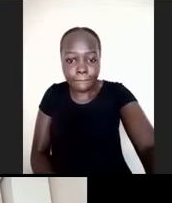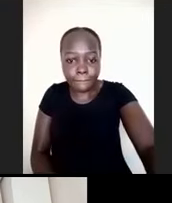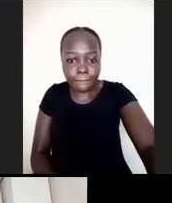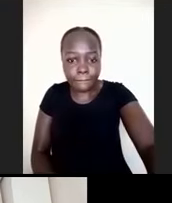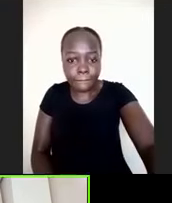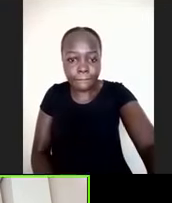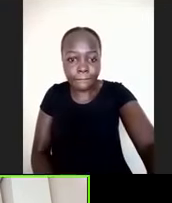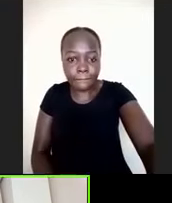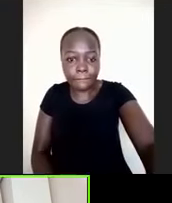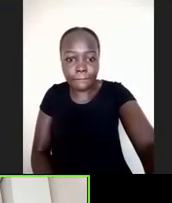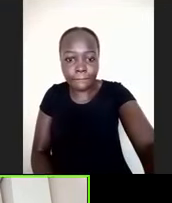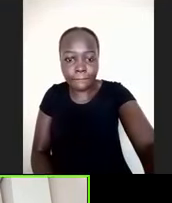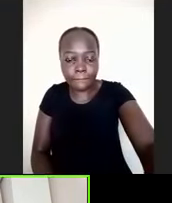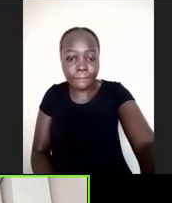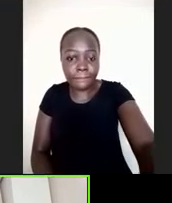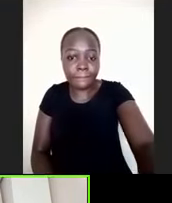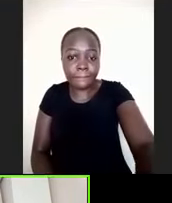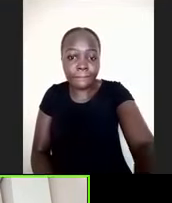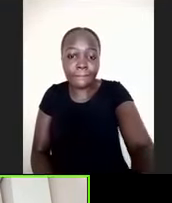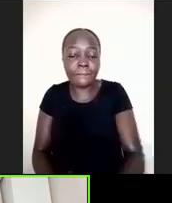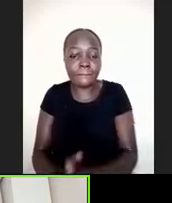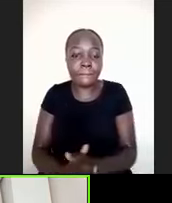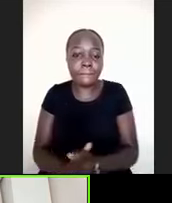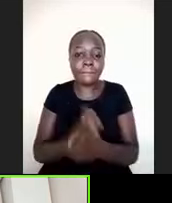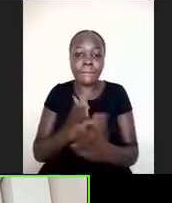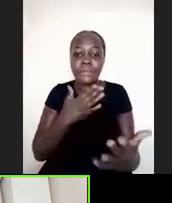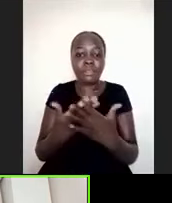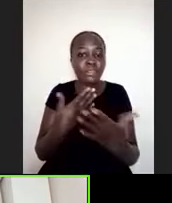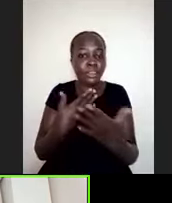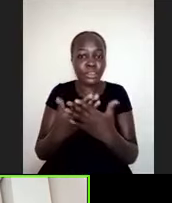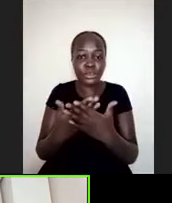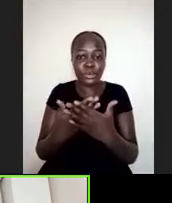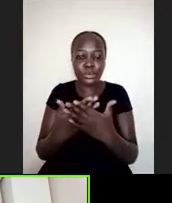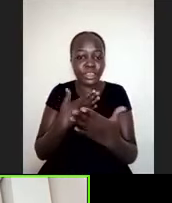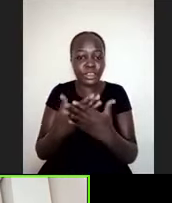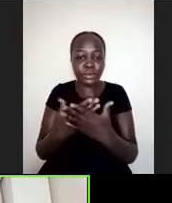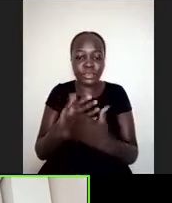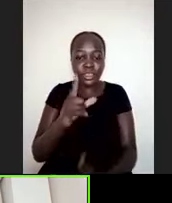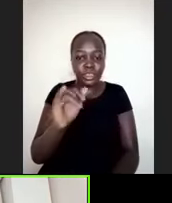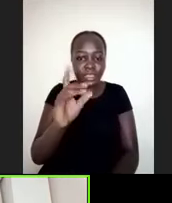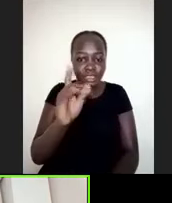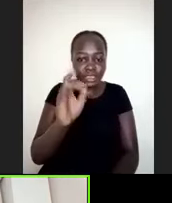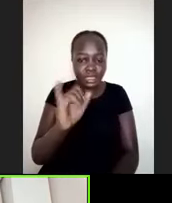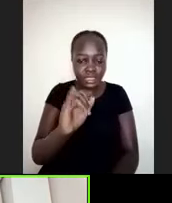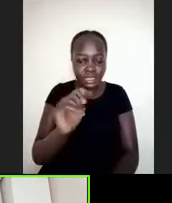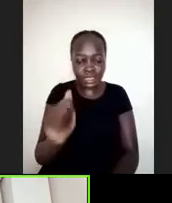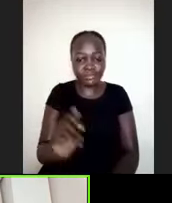Pauline, back to you. Thank you, Lydia. Now, lastly,